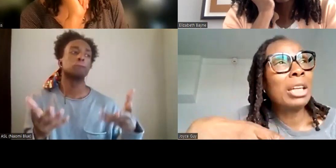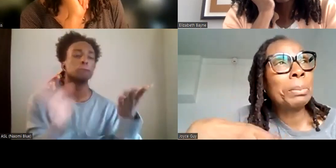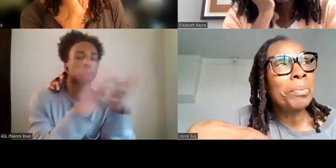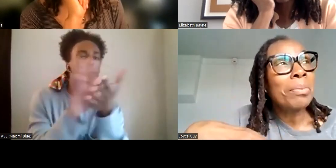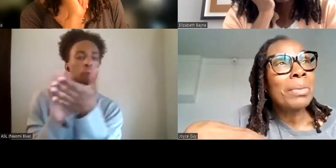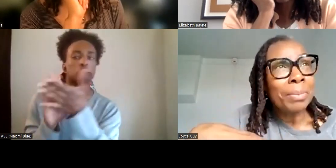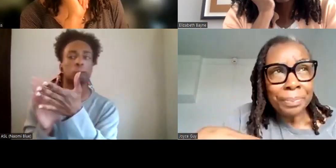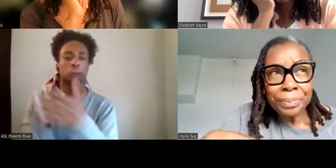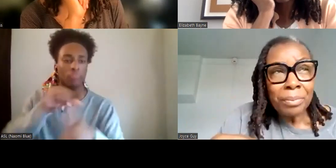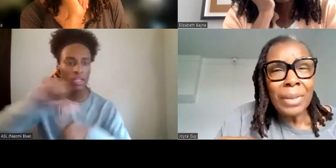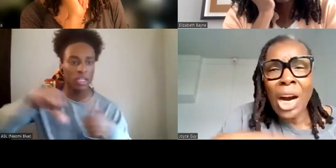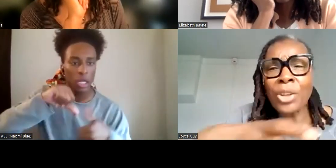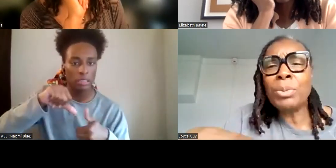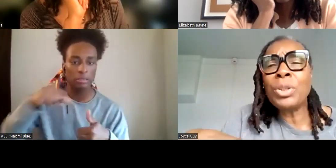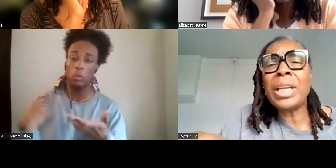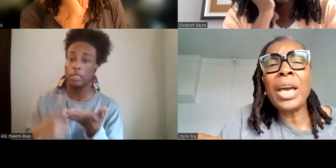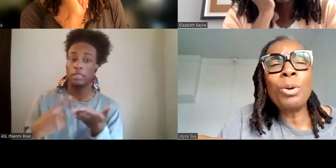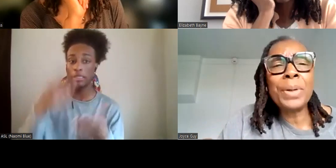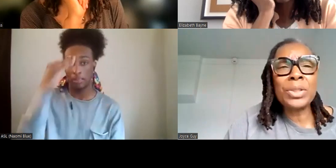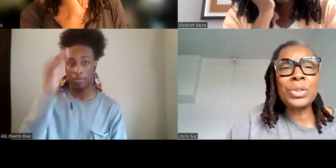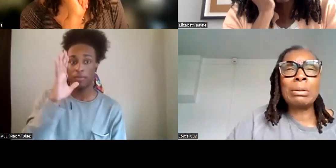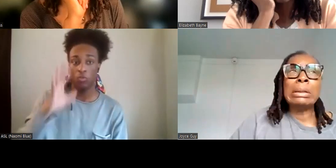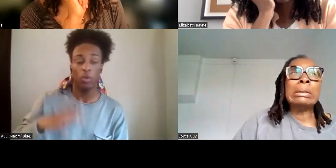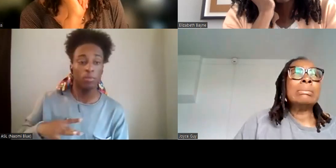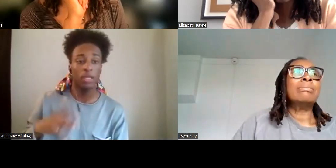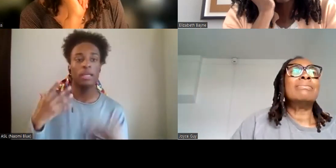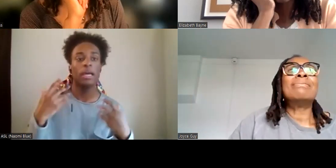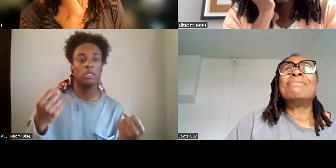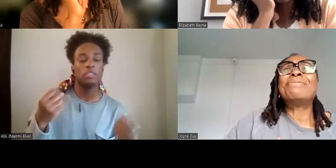how can our community help us